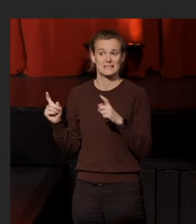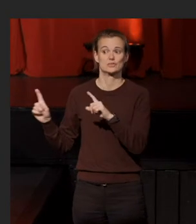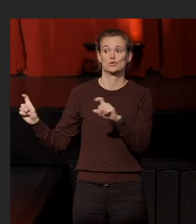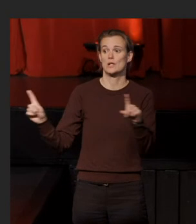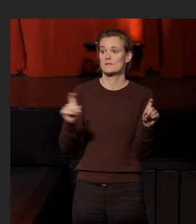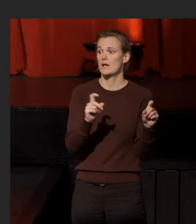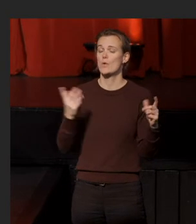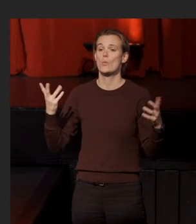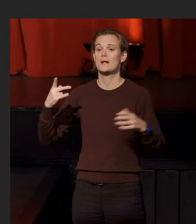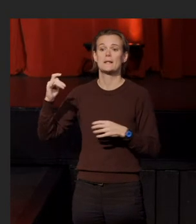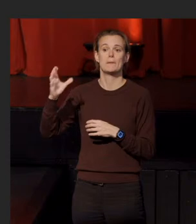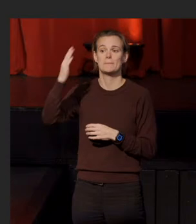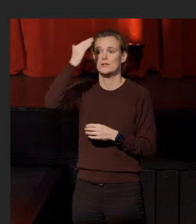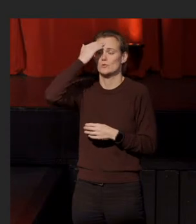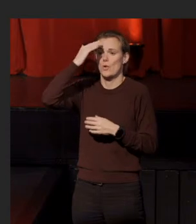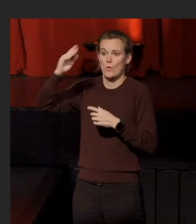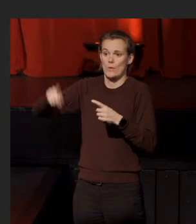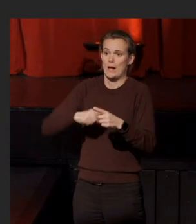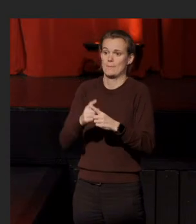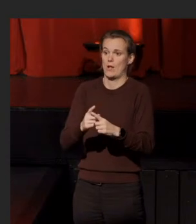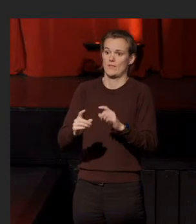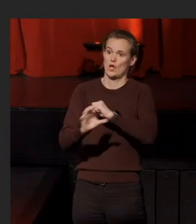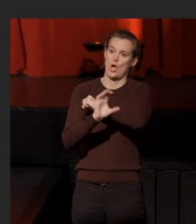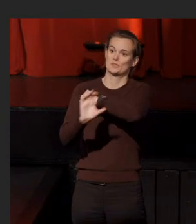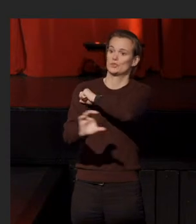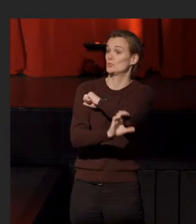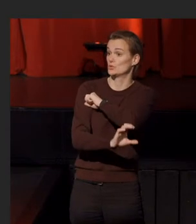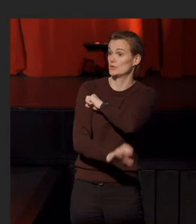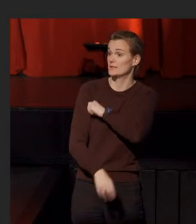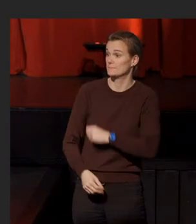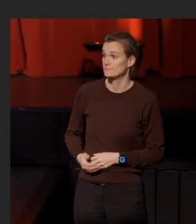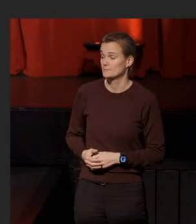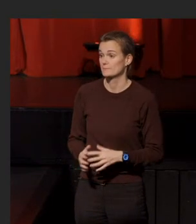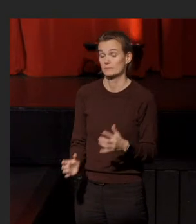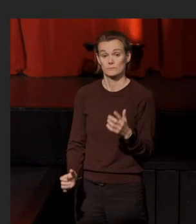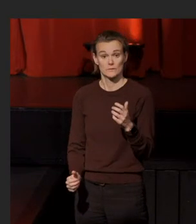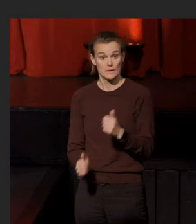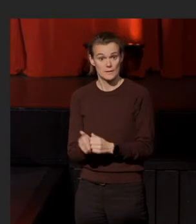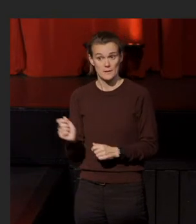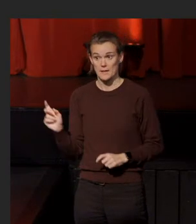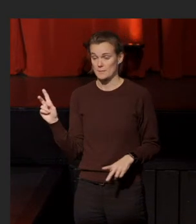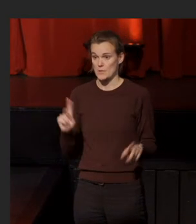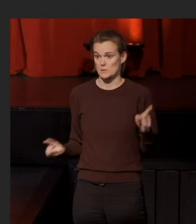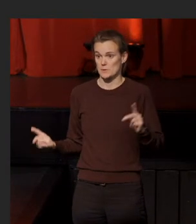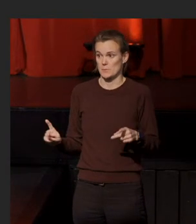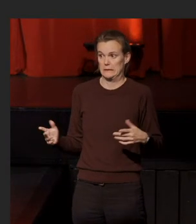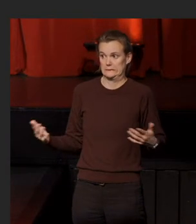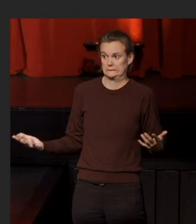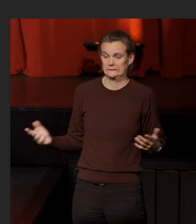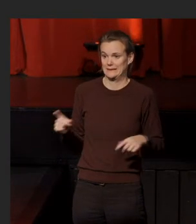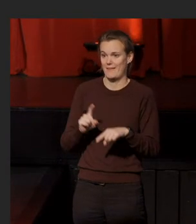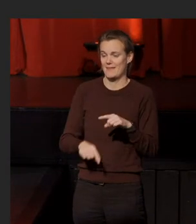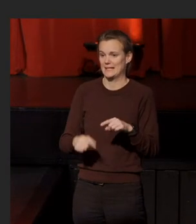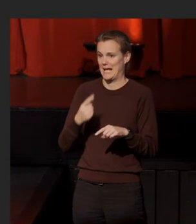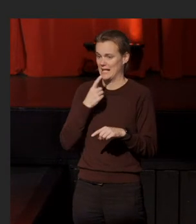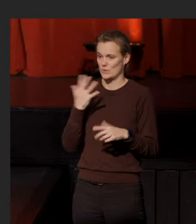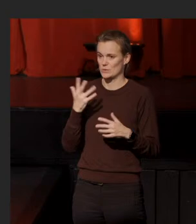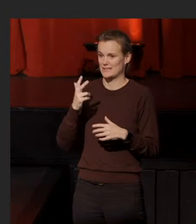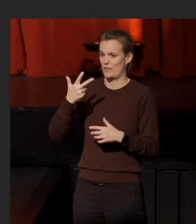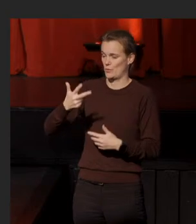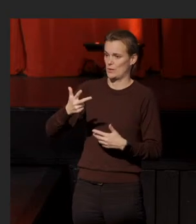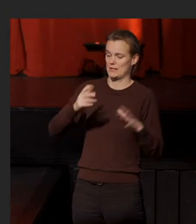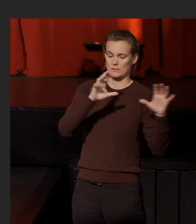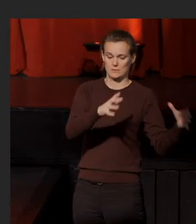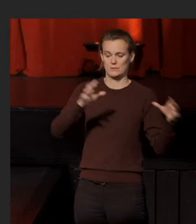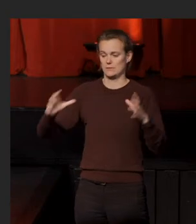what does the public know about what the Constitution says in the United States? Most of the people in the United States can't name the three branches of government. Most can't